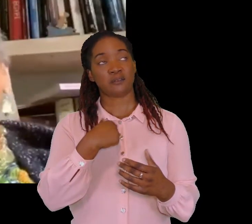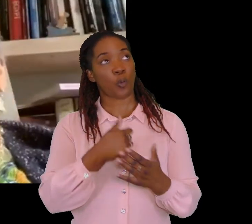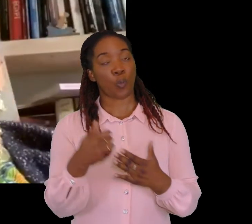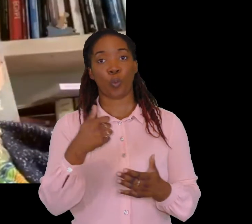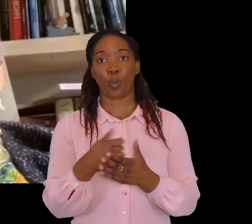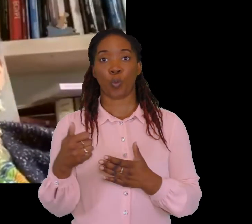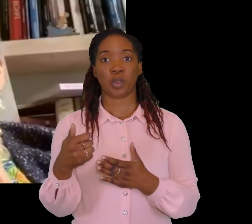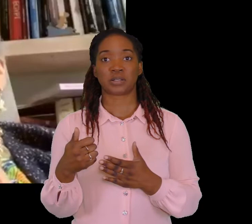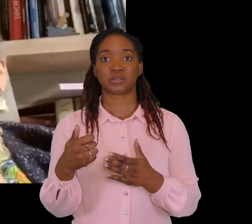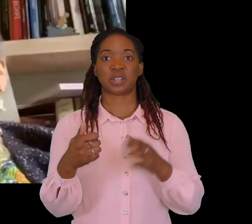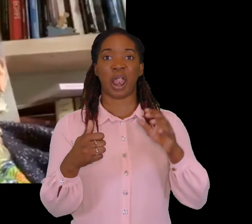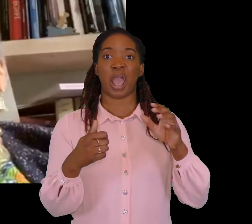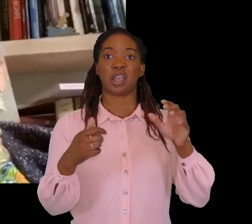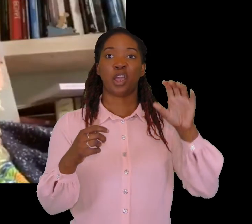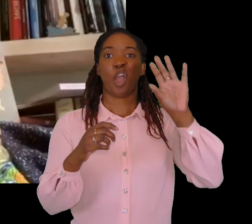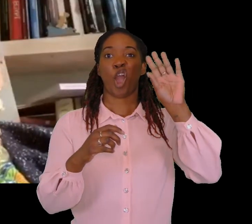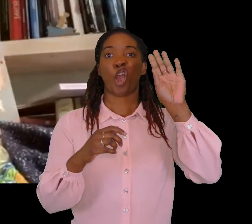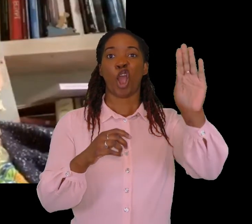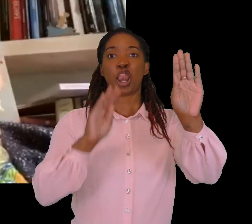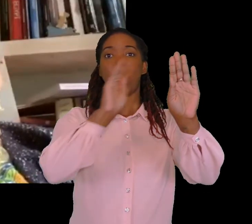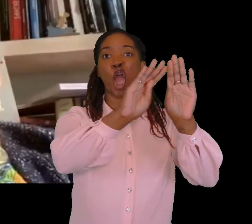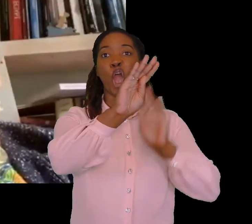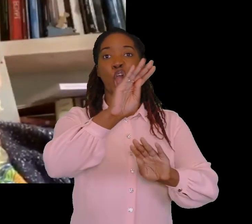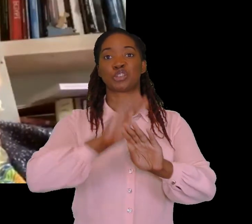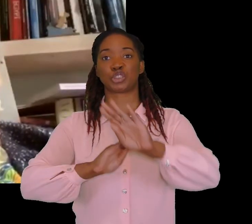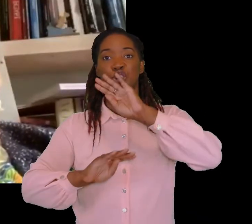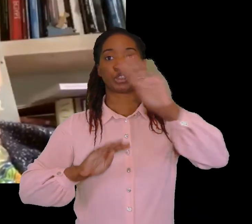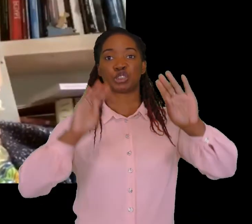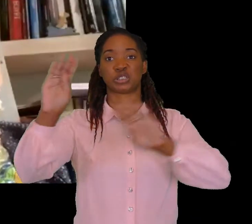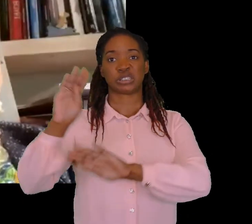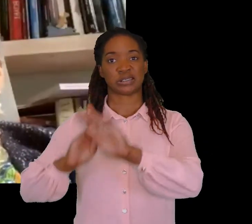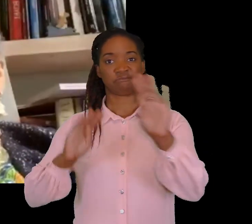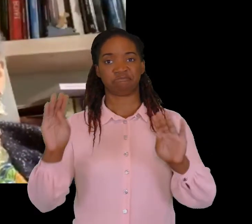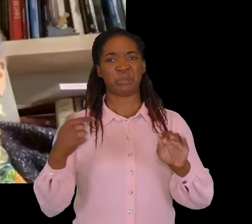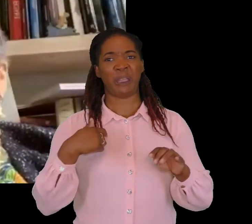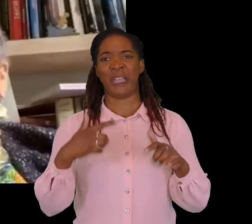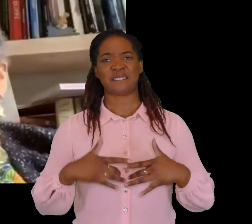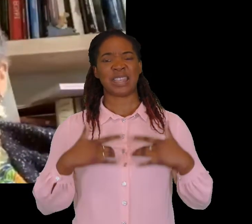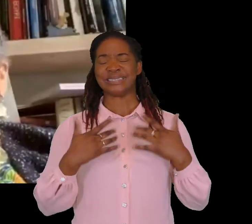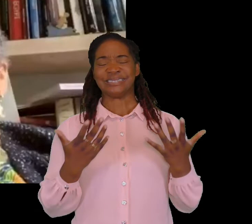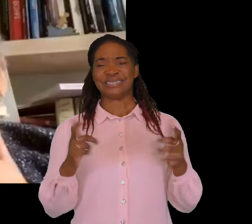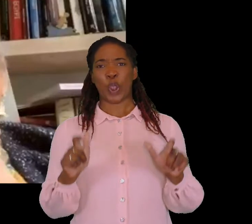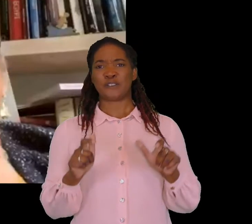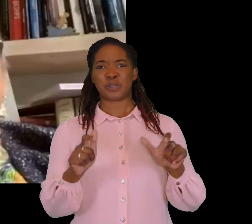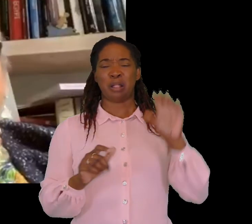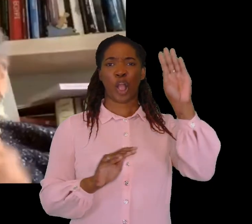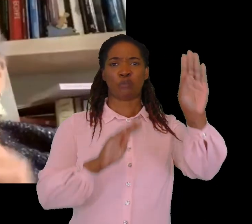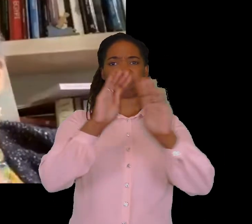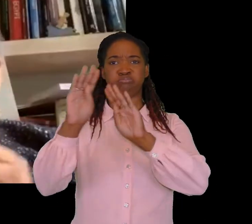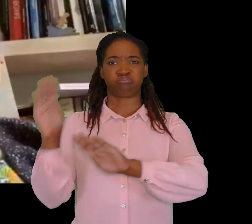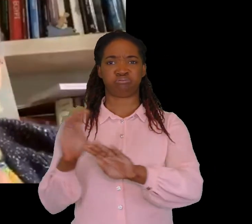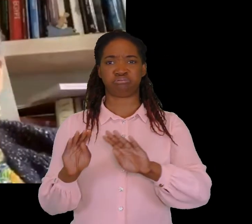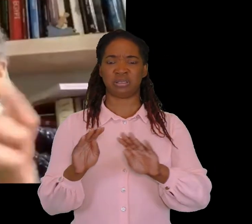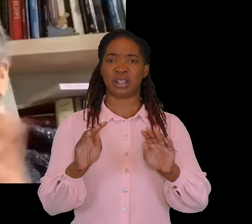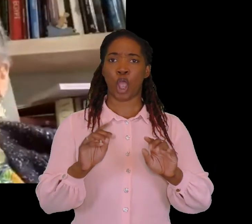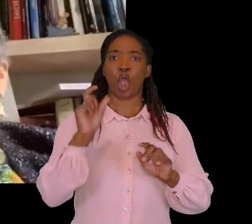done collaging, but I felt very uncomfortable about just collaging some